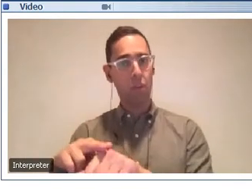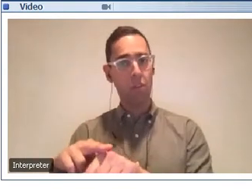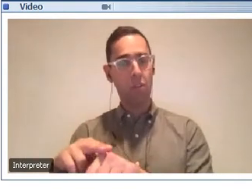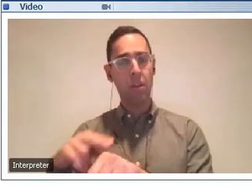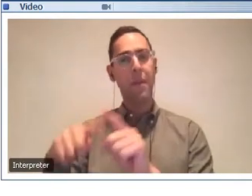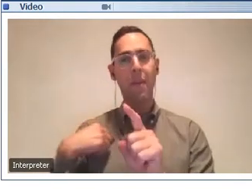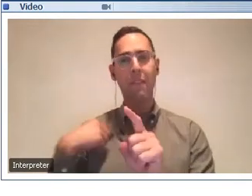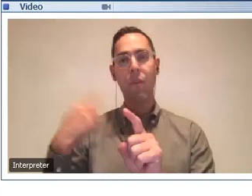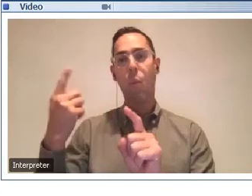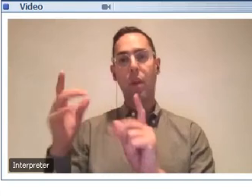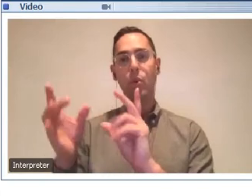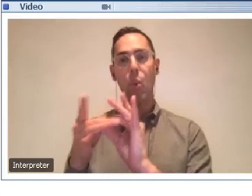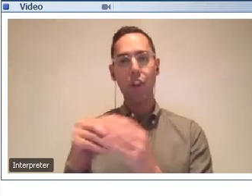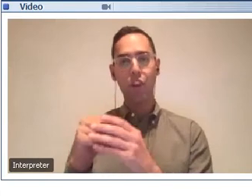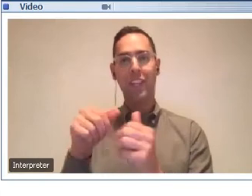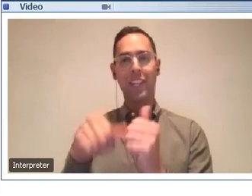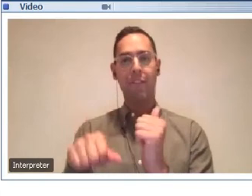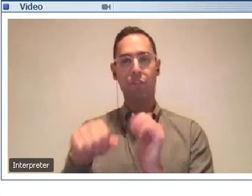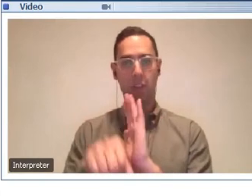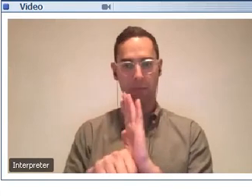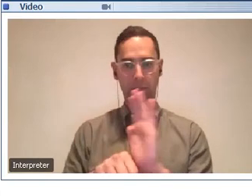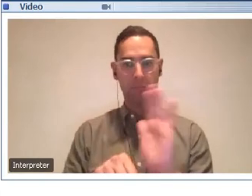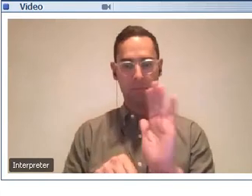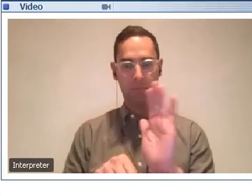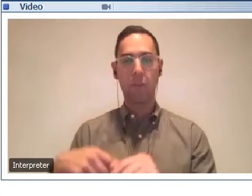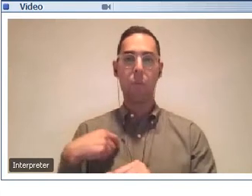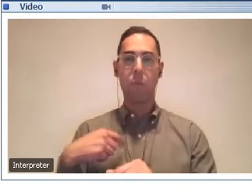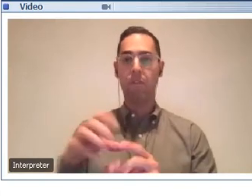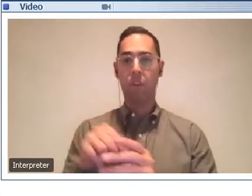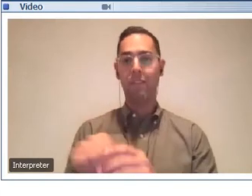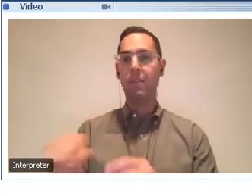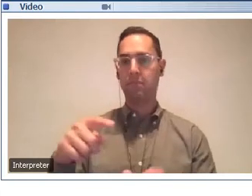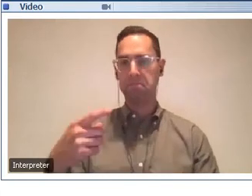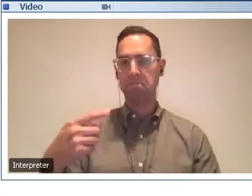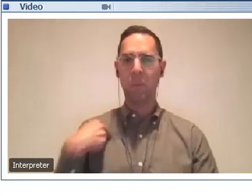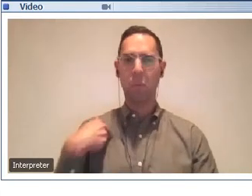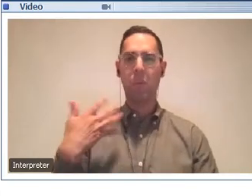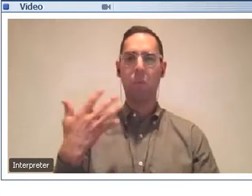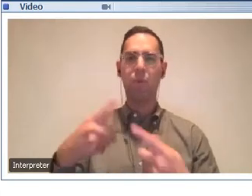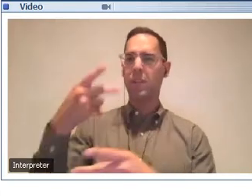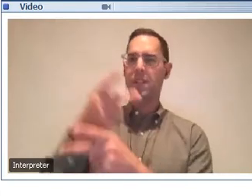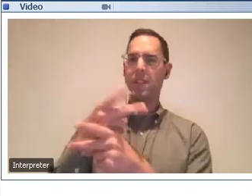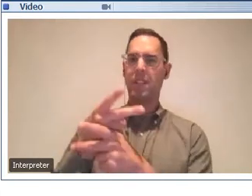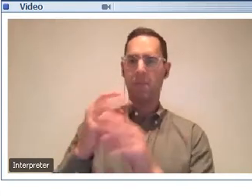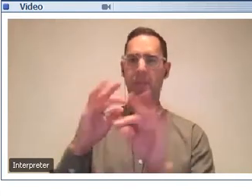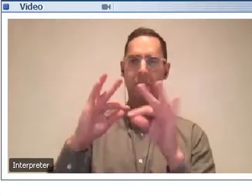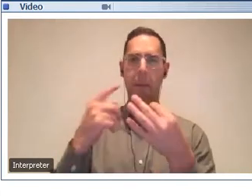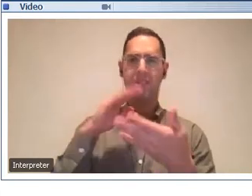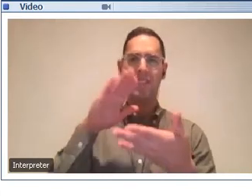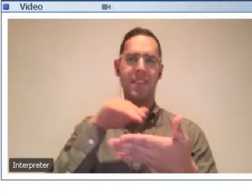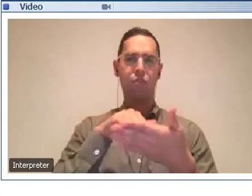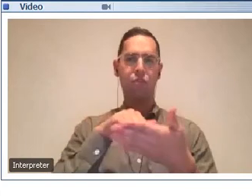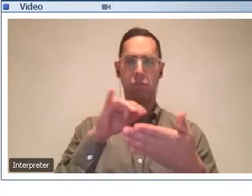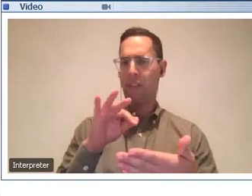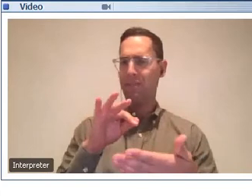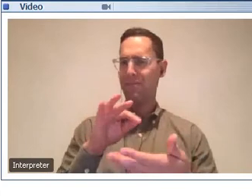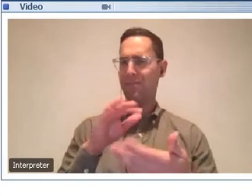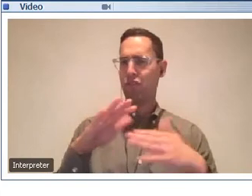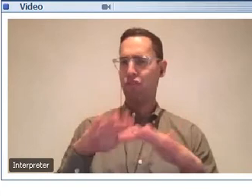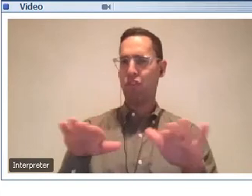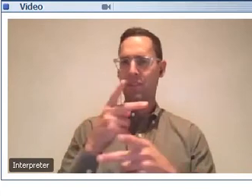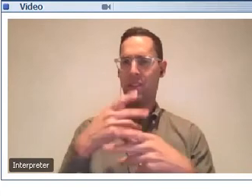state, and we seek to keep families at the center of children's health care. So we help families of children with special